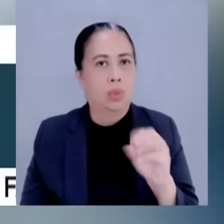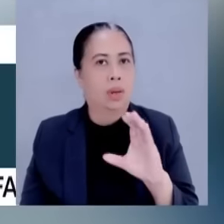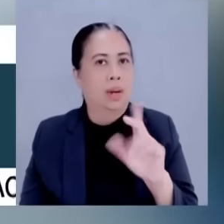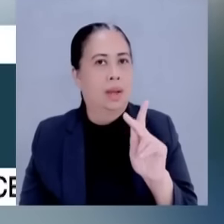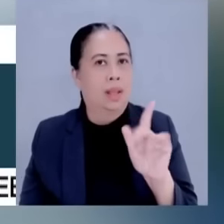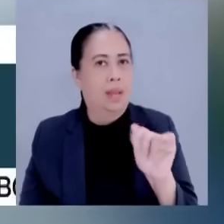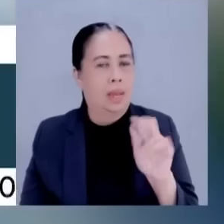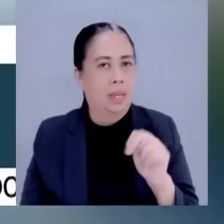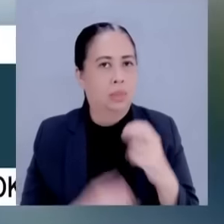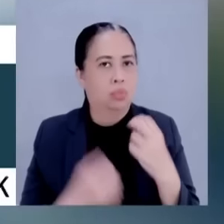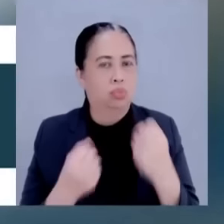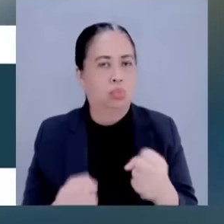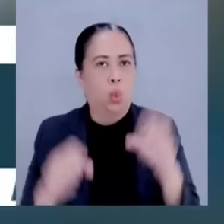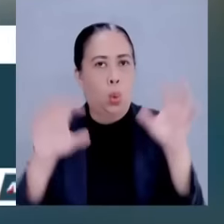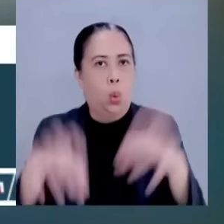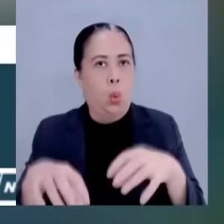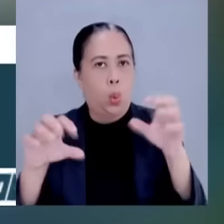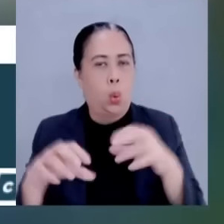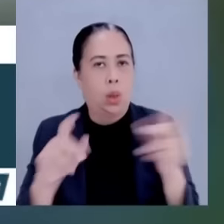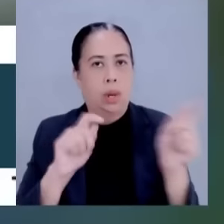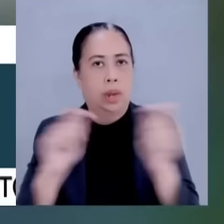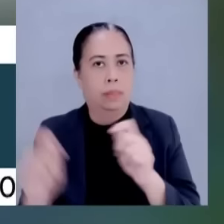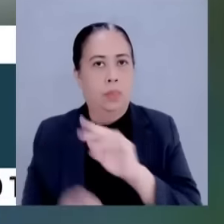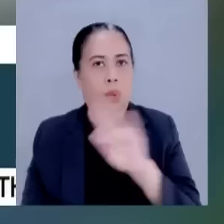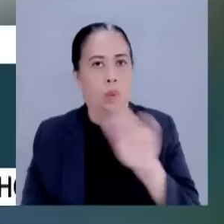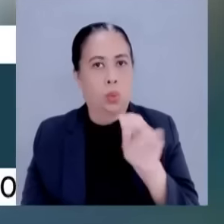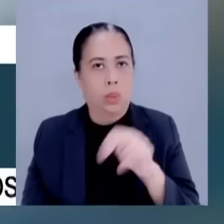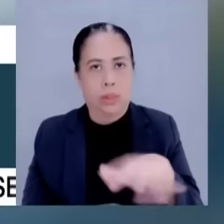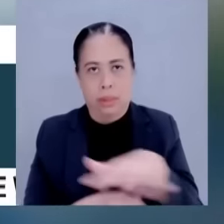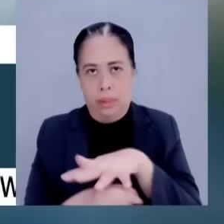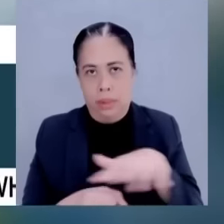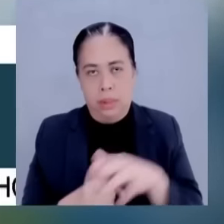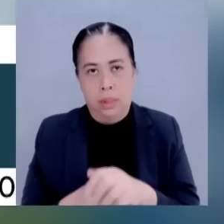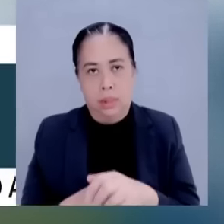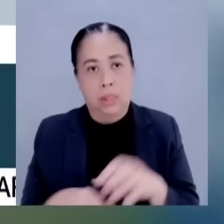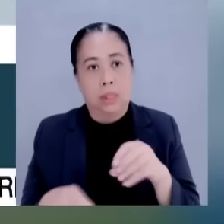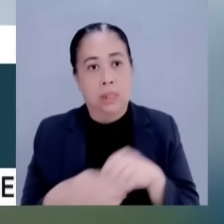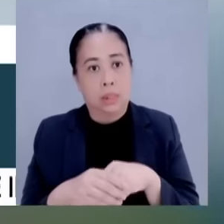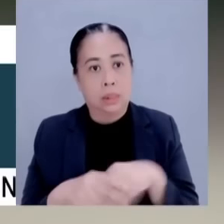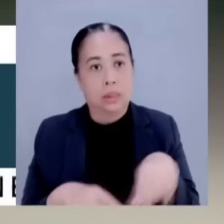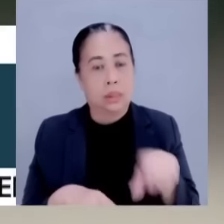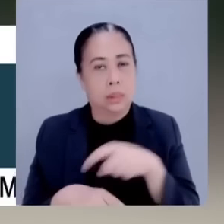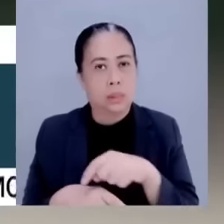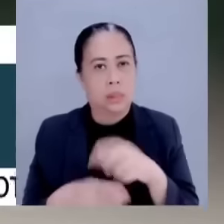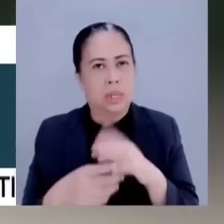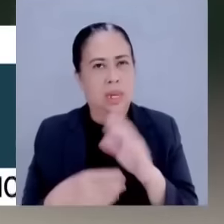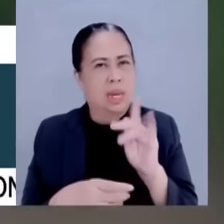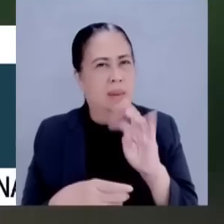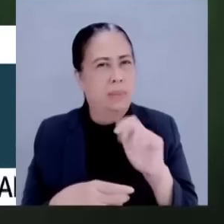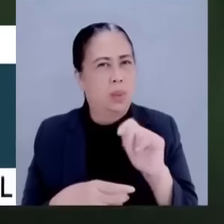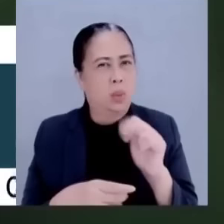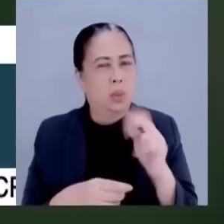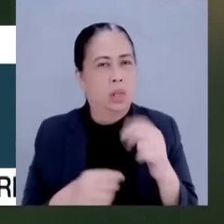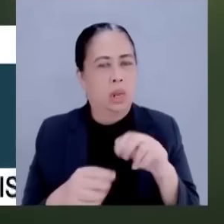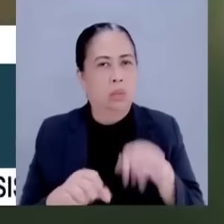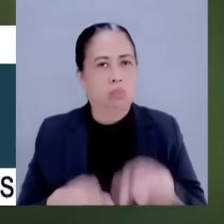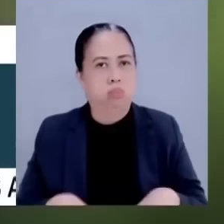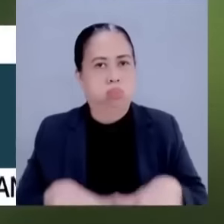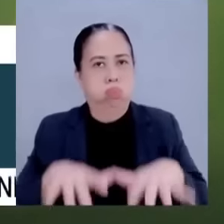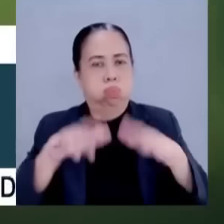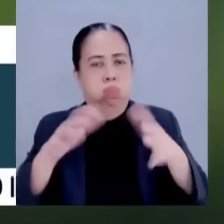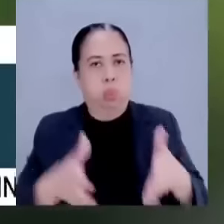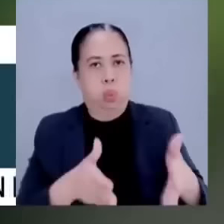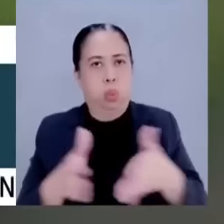winds and rain brought by Typhoon Hulyan in the area. In Clavera, Cagayan, the Kabikungan River has already overflowed and strong winds are